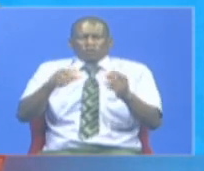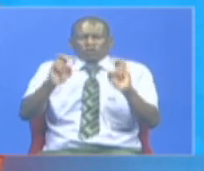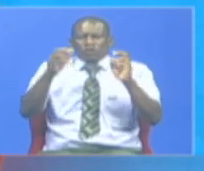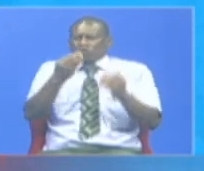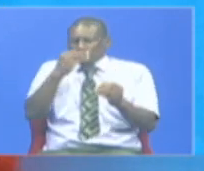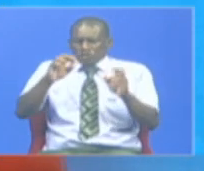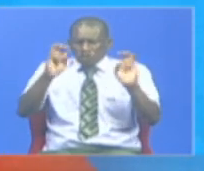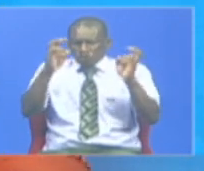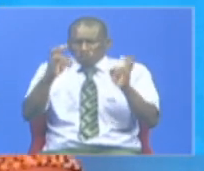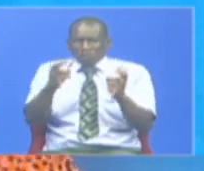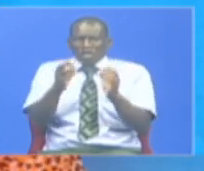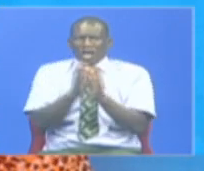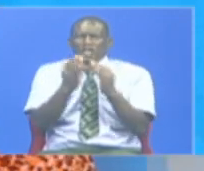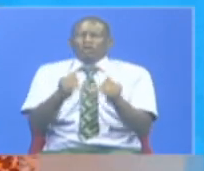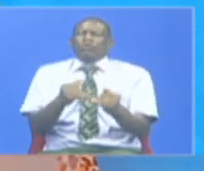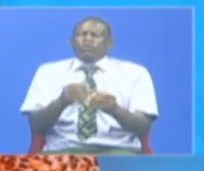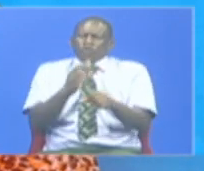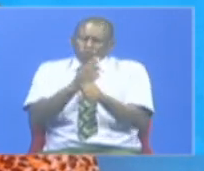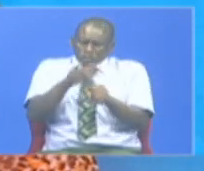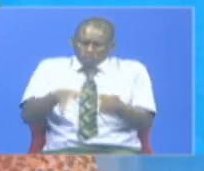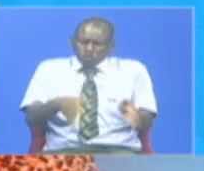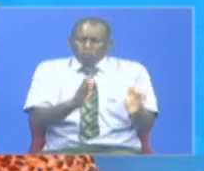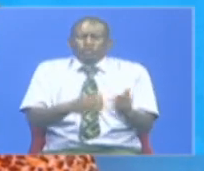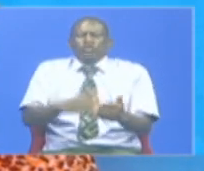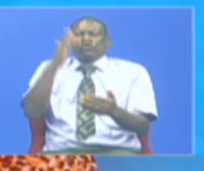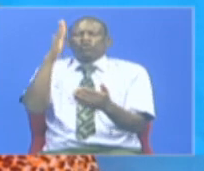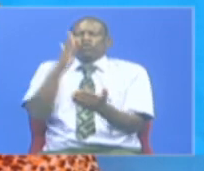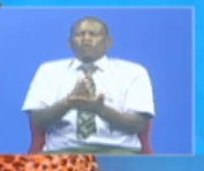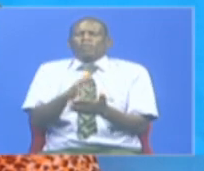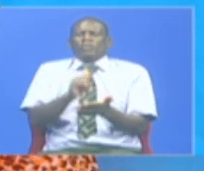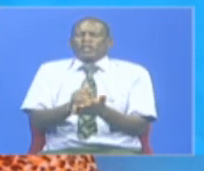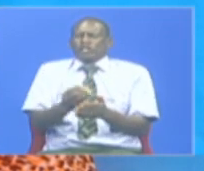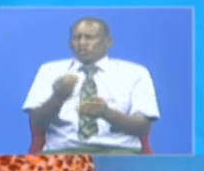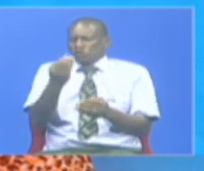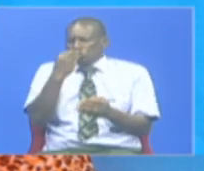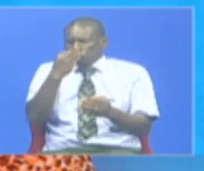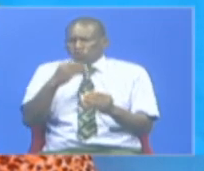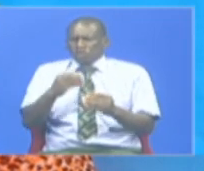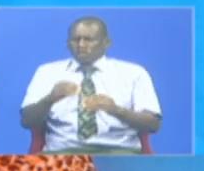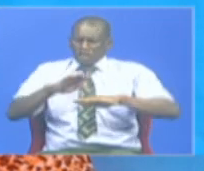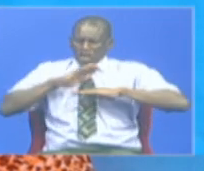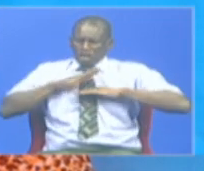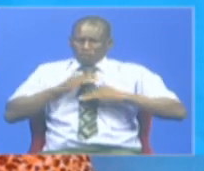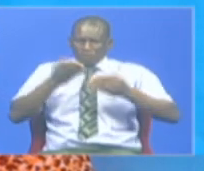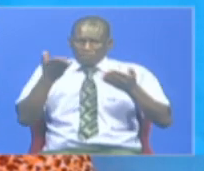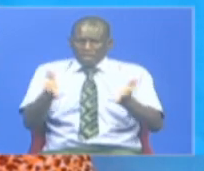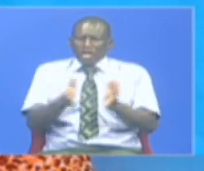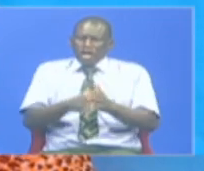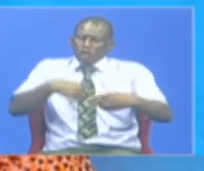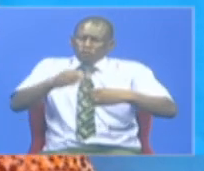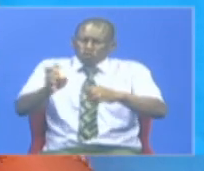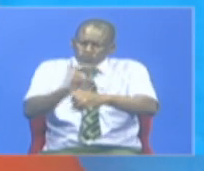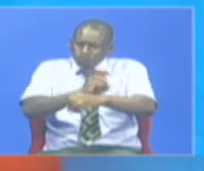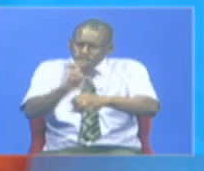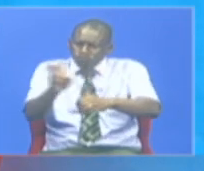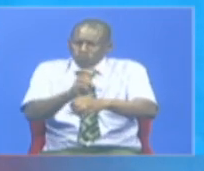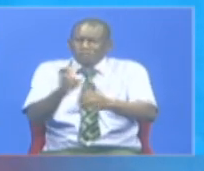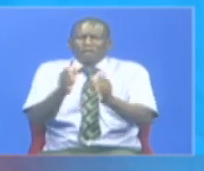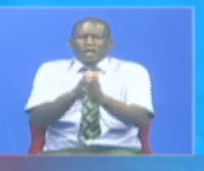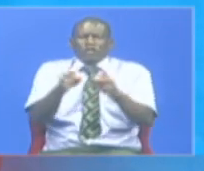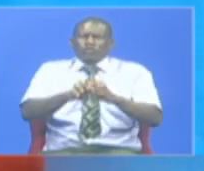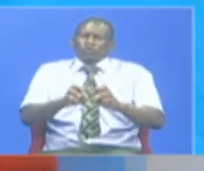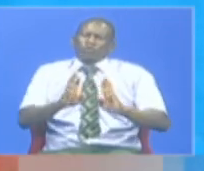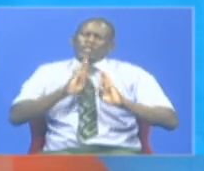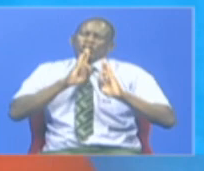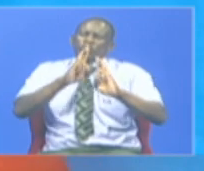this opportunity to reassure you that the Food Security War Room will continue to monitor and swiftly respond